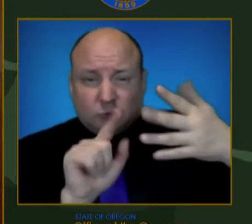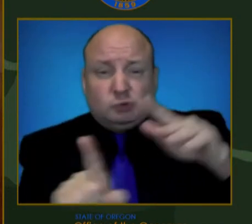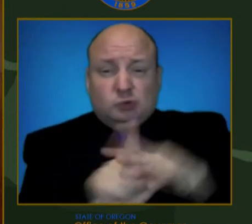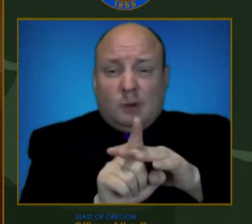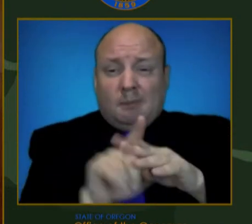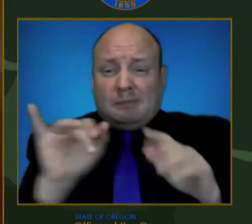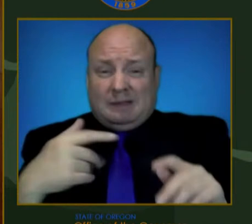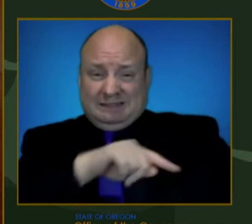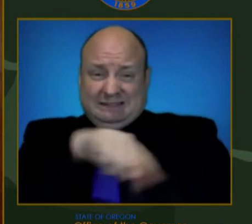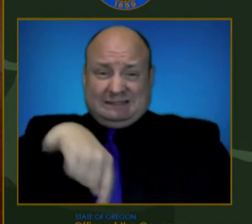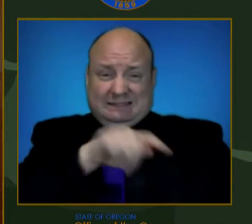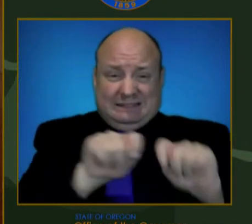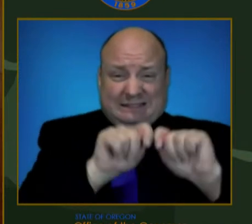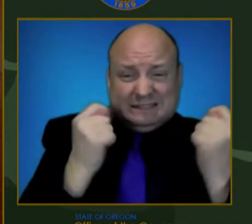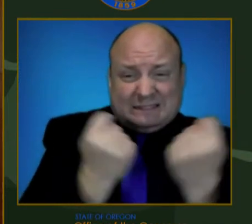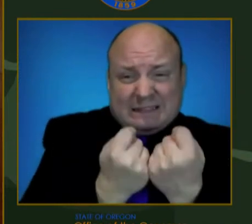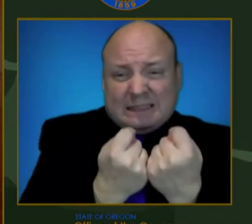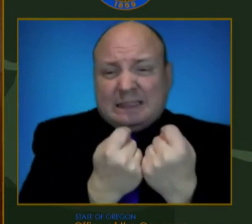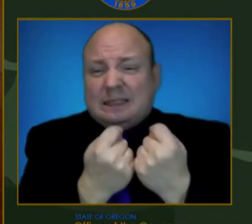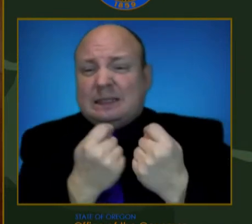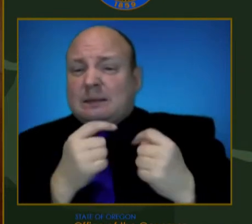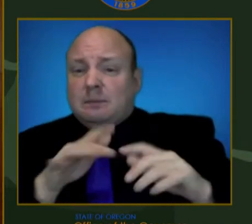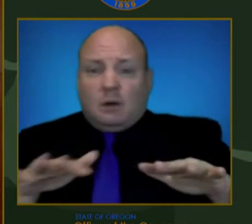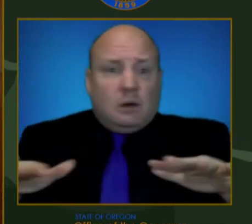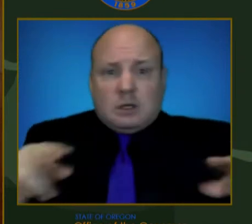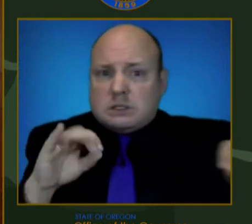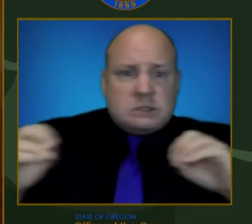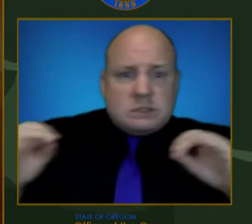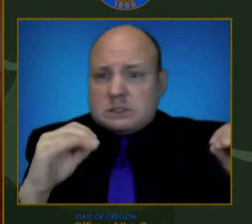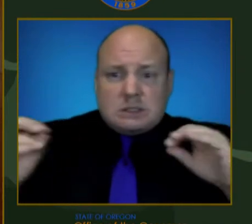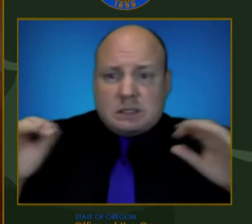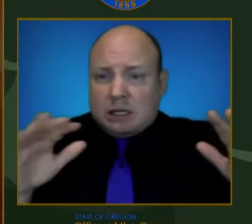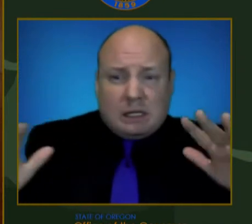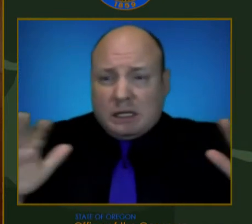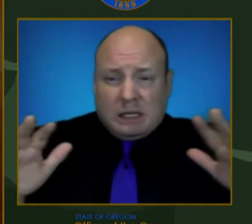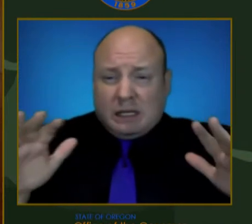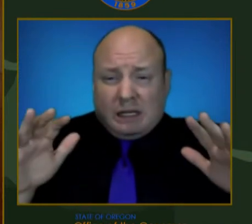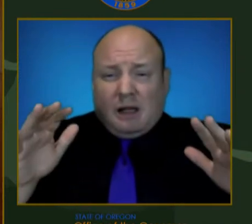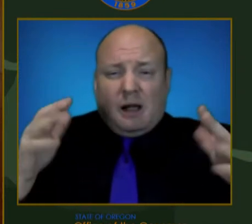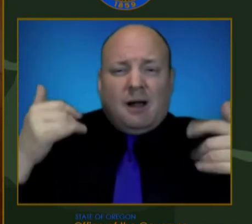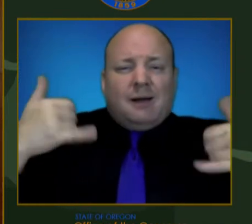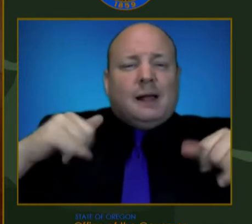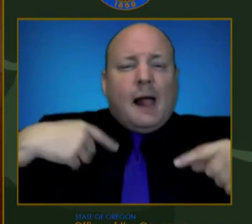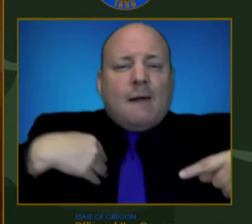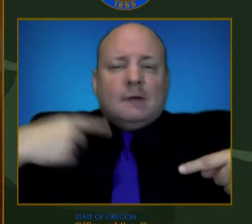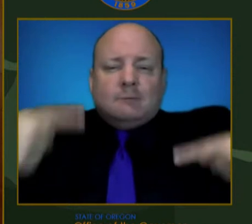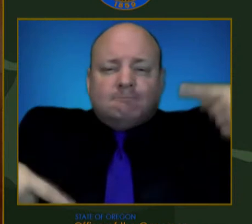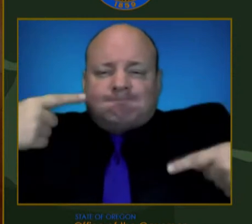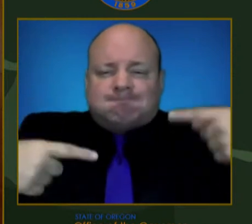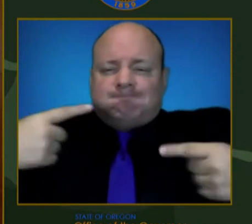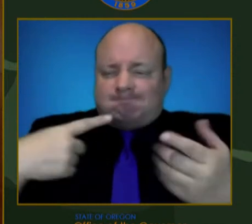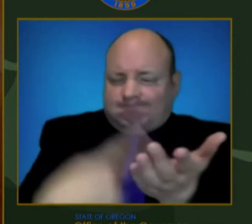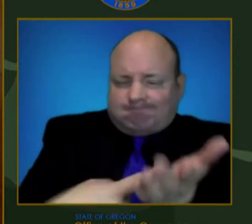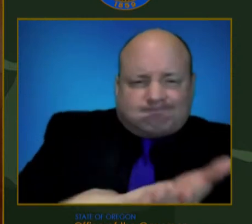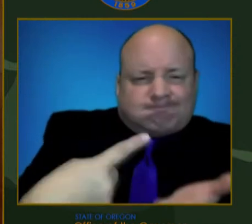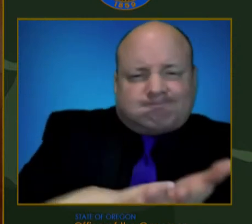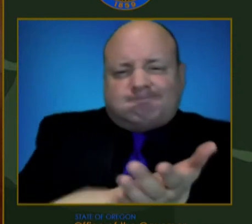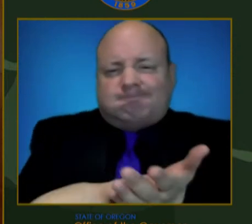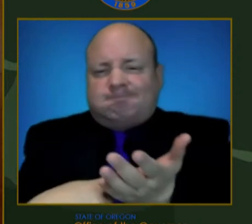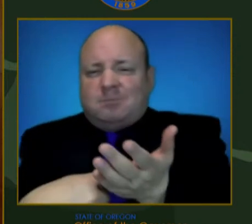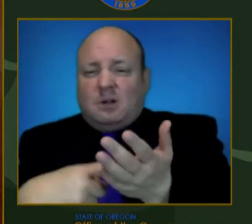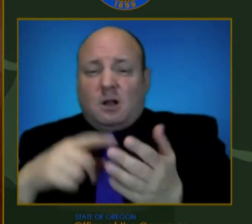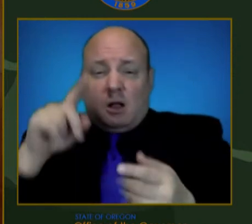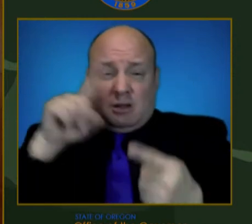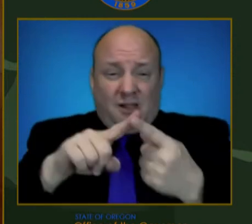the facilitators to these conversations, had pushed the discussions to the limits. Even at 10:30 on